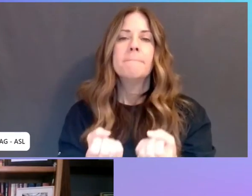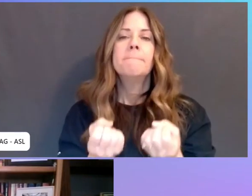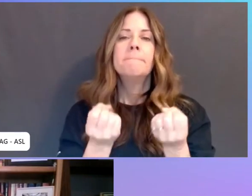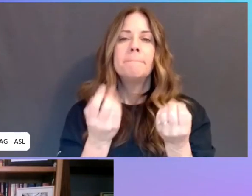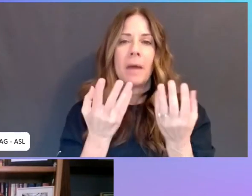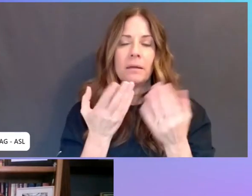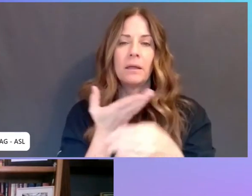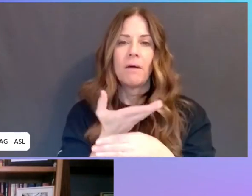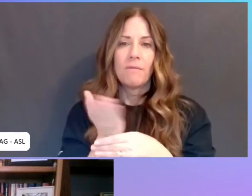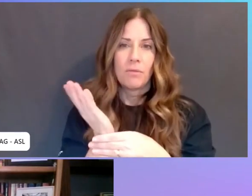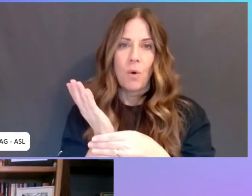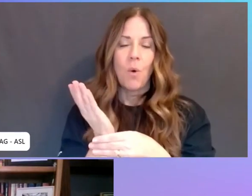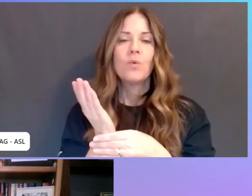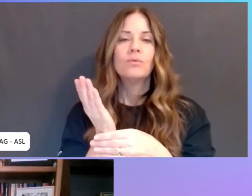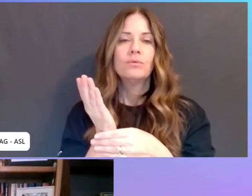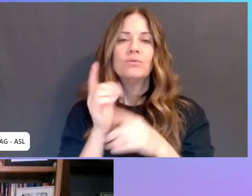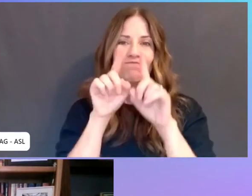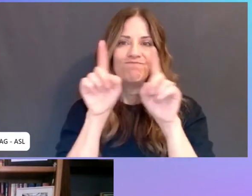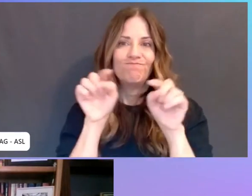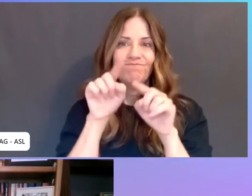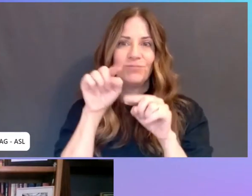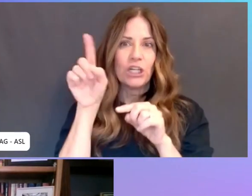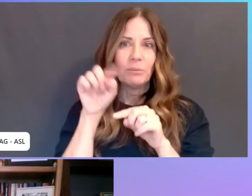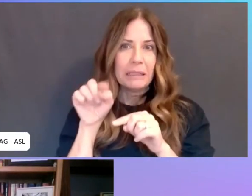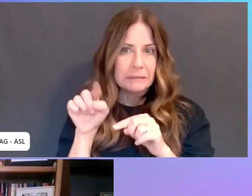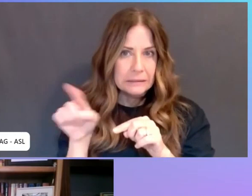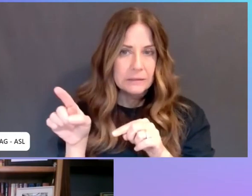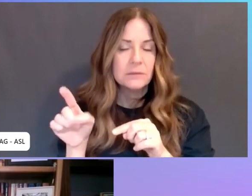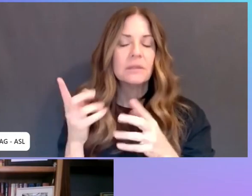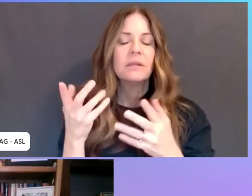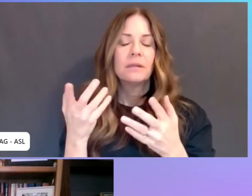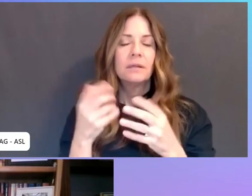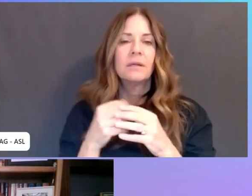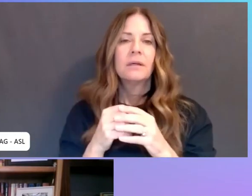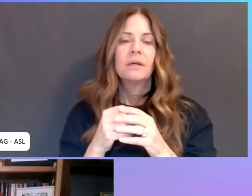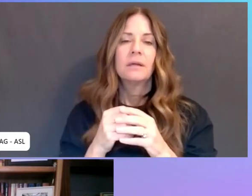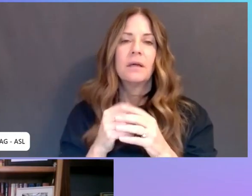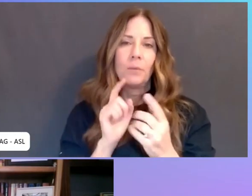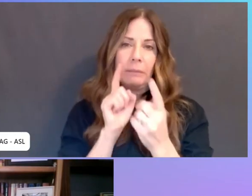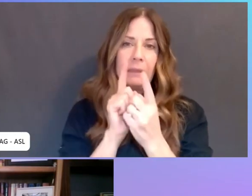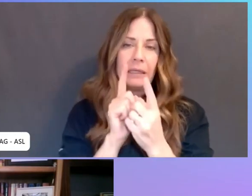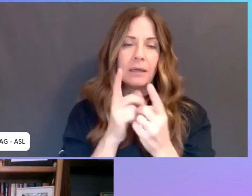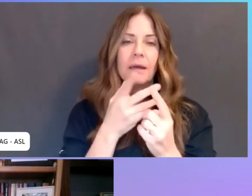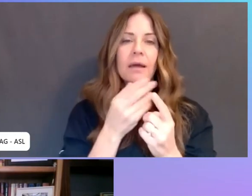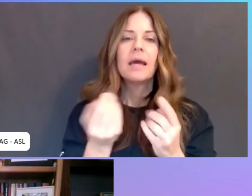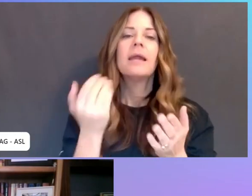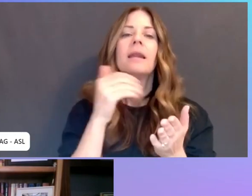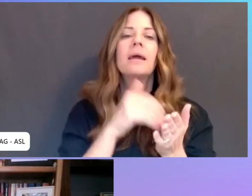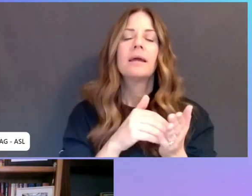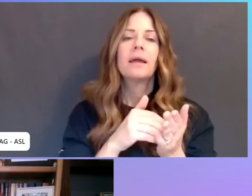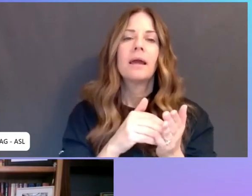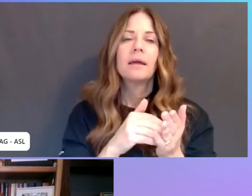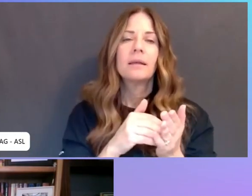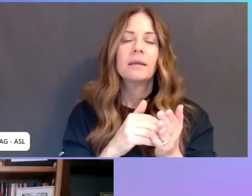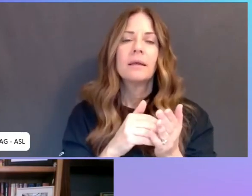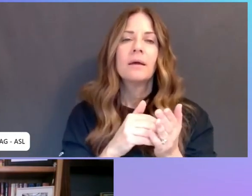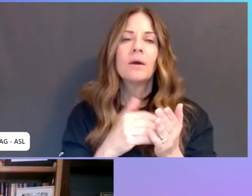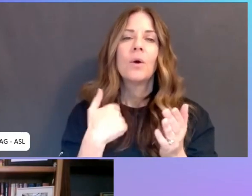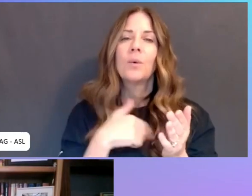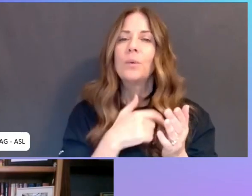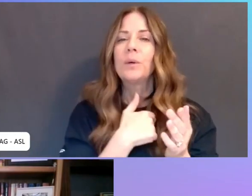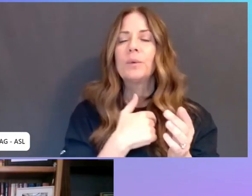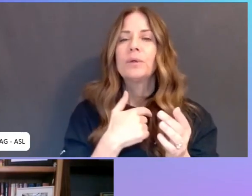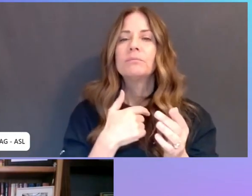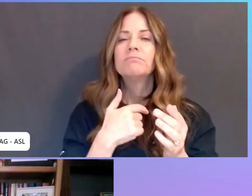of those checkboxes are we checking? And I think again, we would refer back or defer to